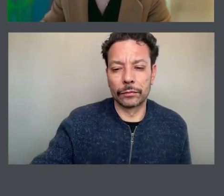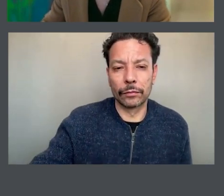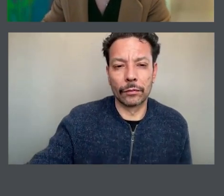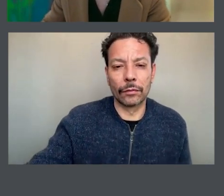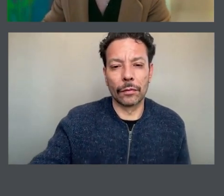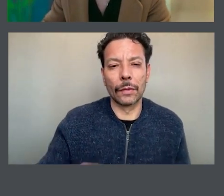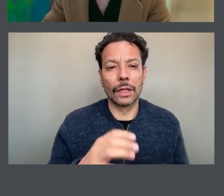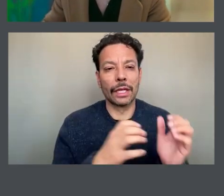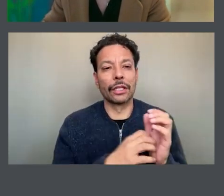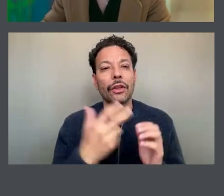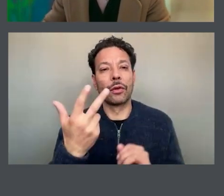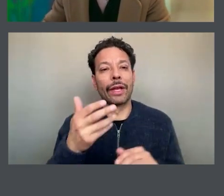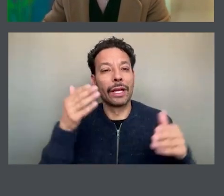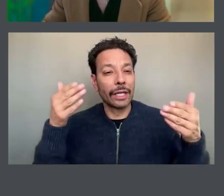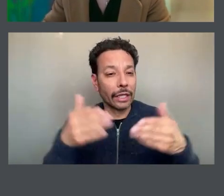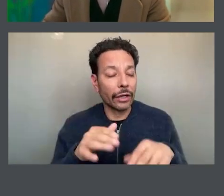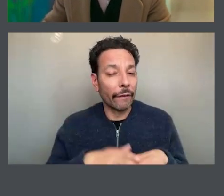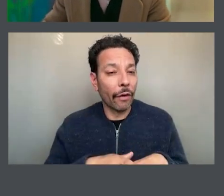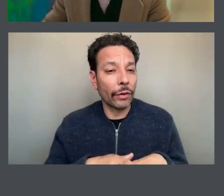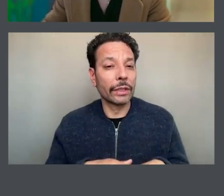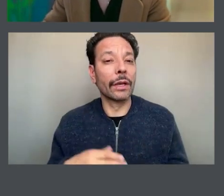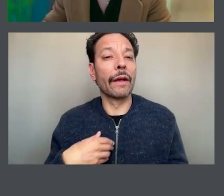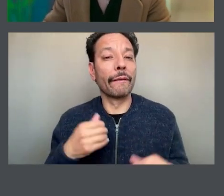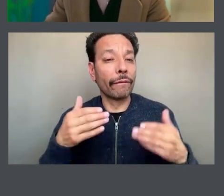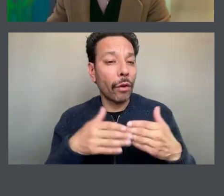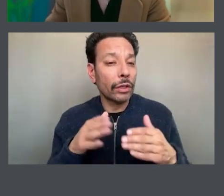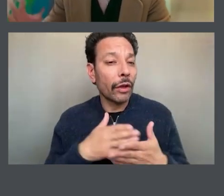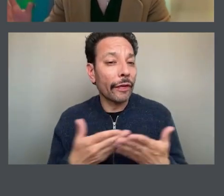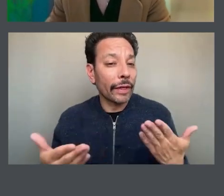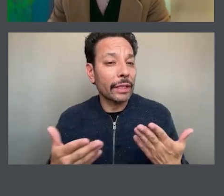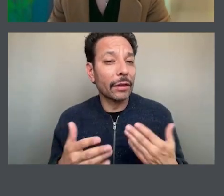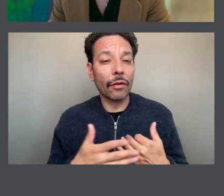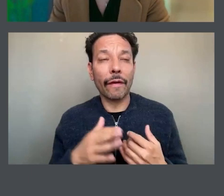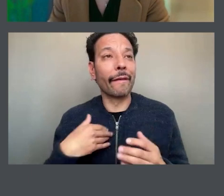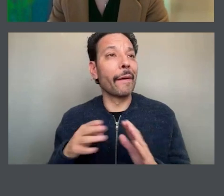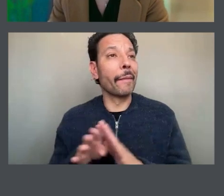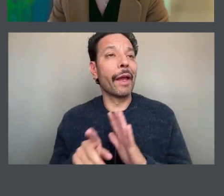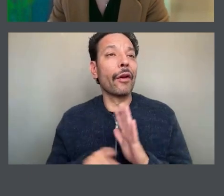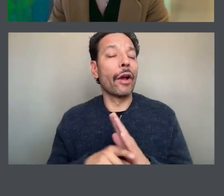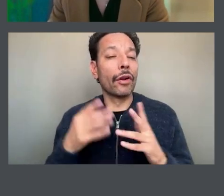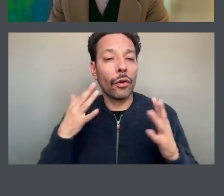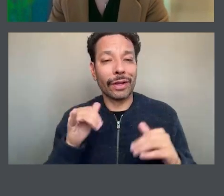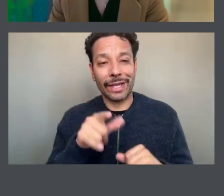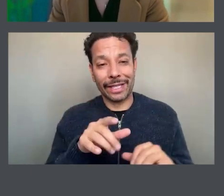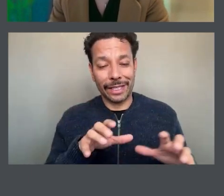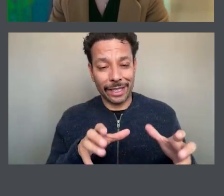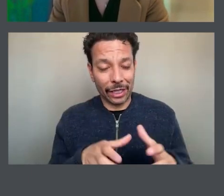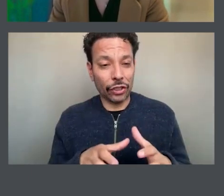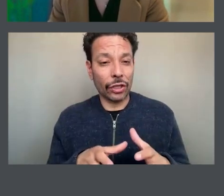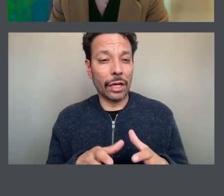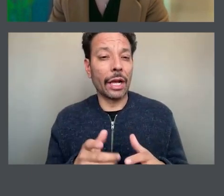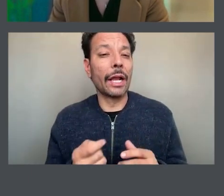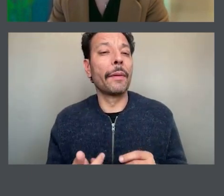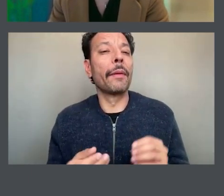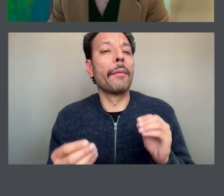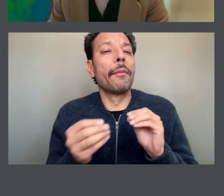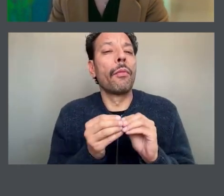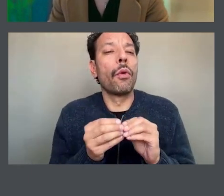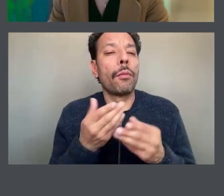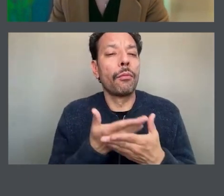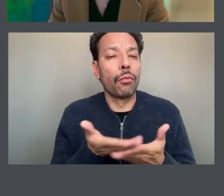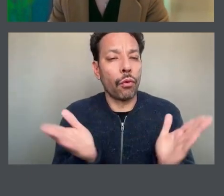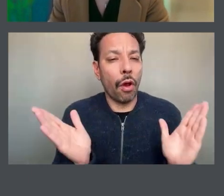Section 3, attention focus. I can focus on things even though there is background noise. So this is a section that can be a little more